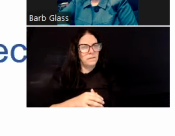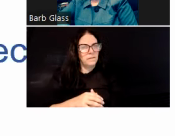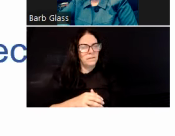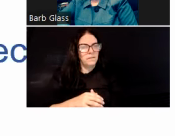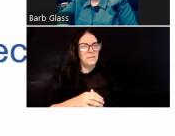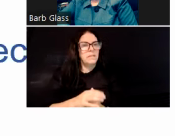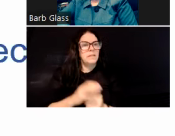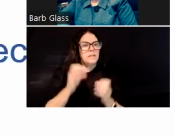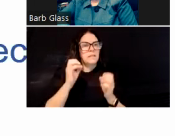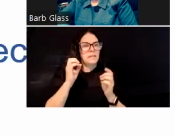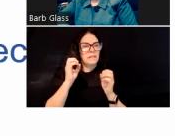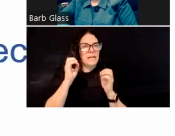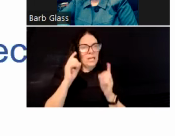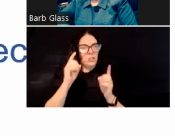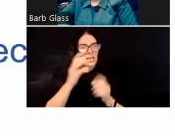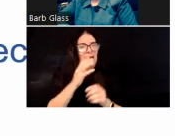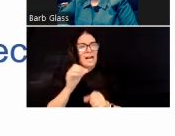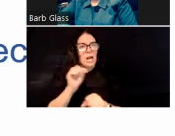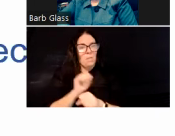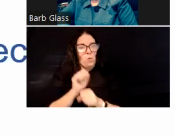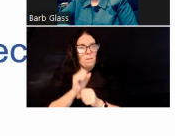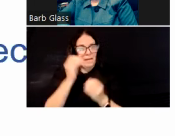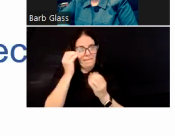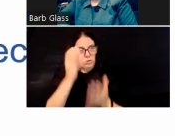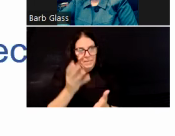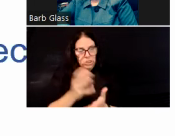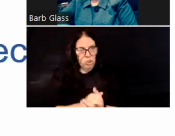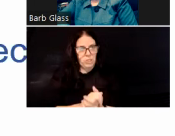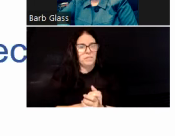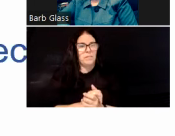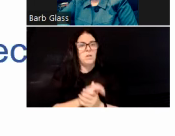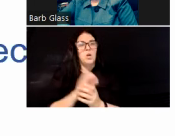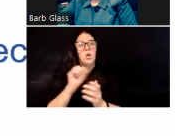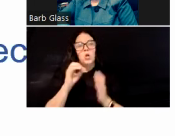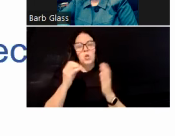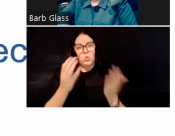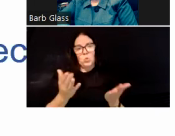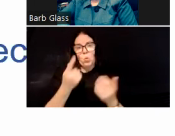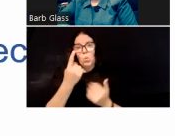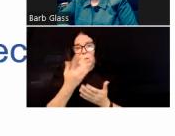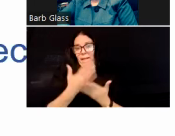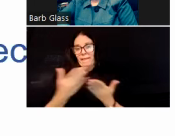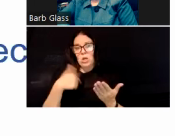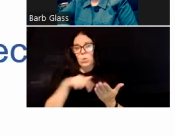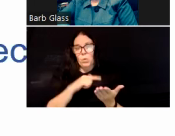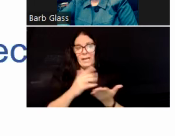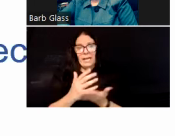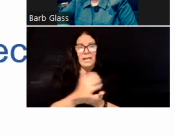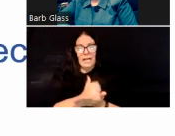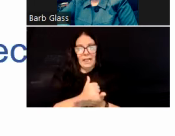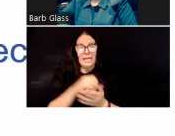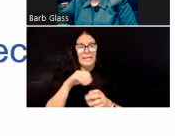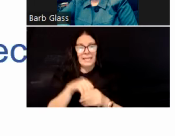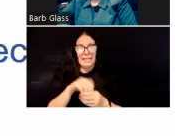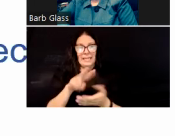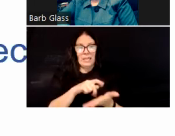Education and employment information. So one of the things that we collect in literacy